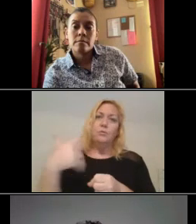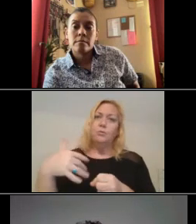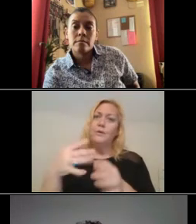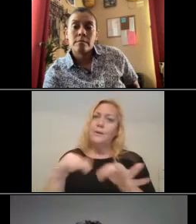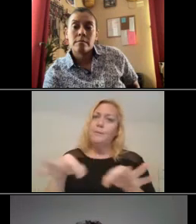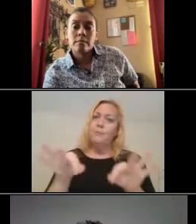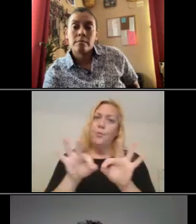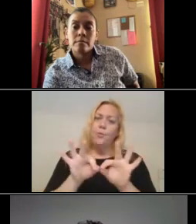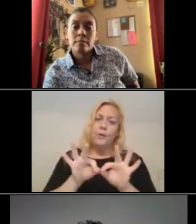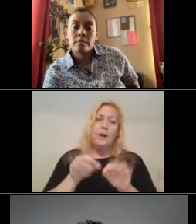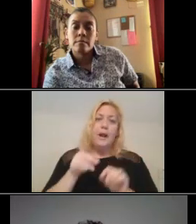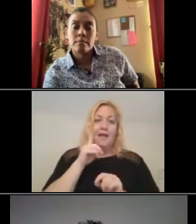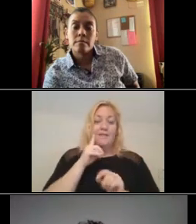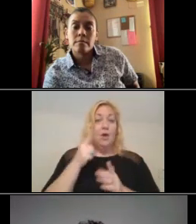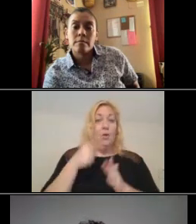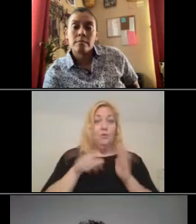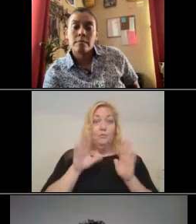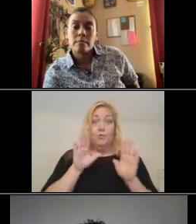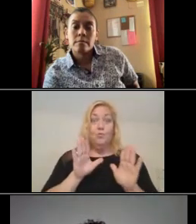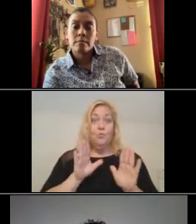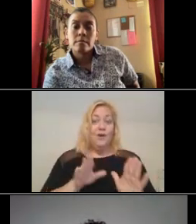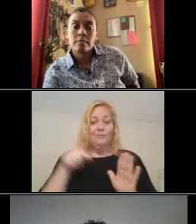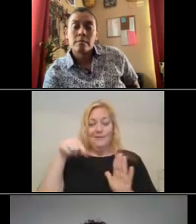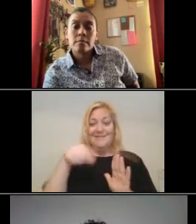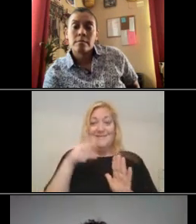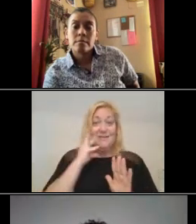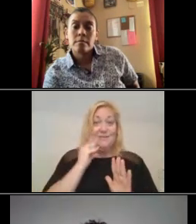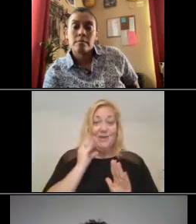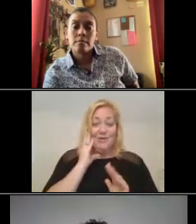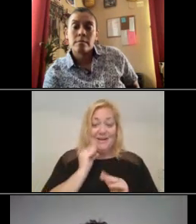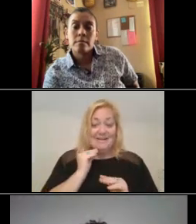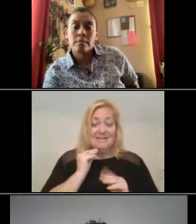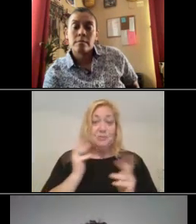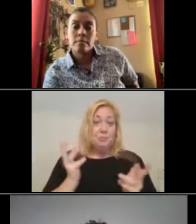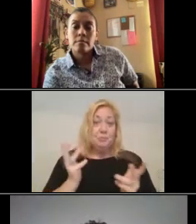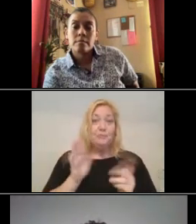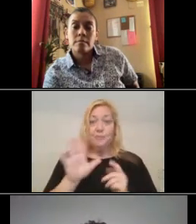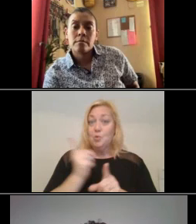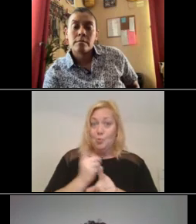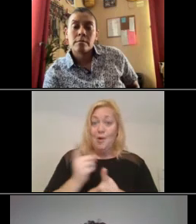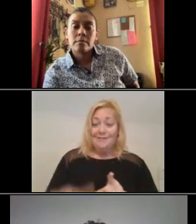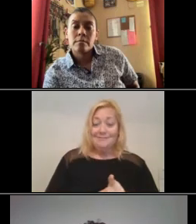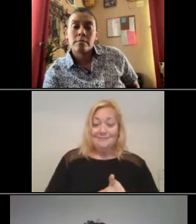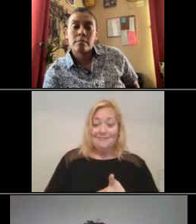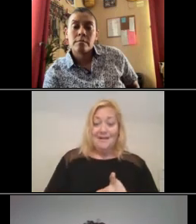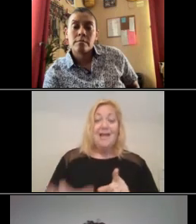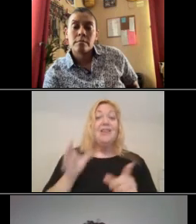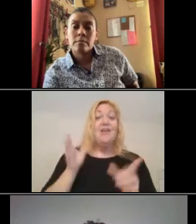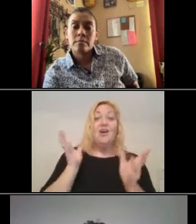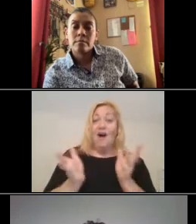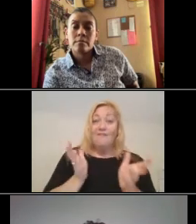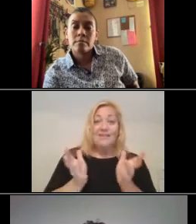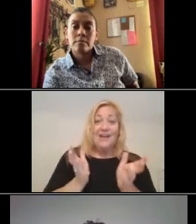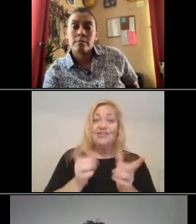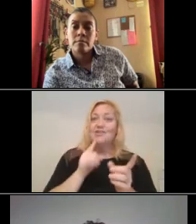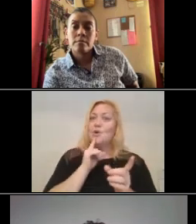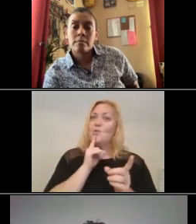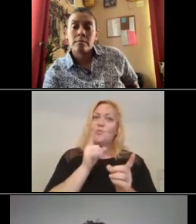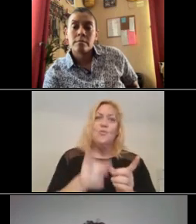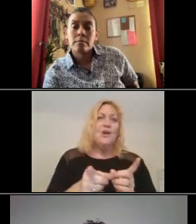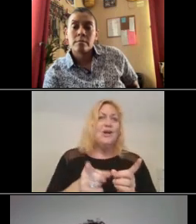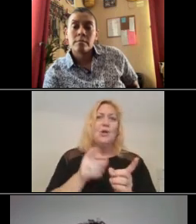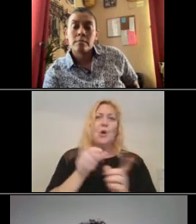think that what has been wonderful about this experience is, you're right, the conversations are going to be real, they're going to